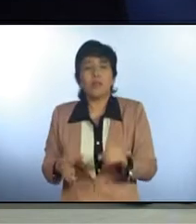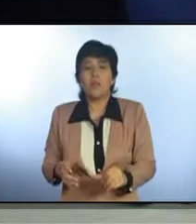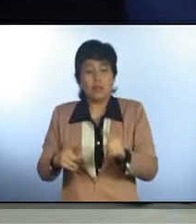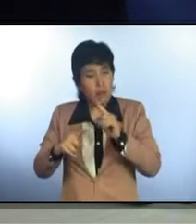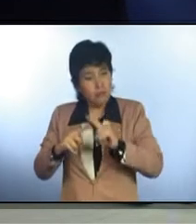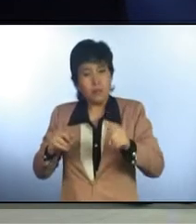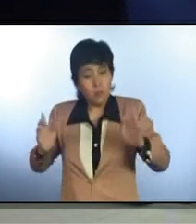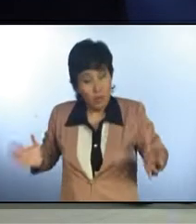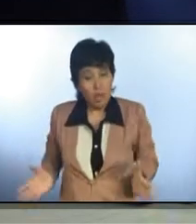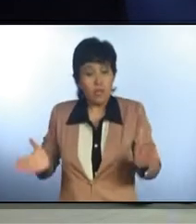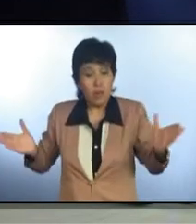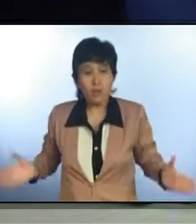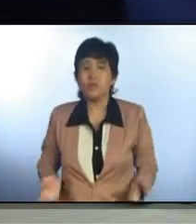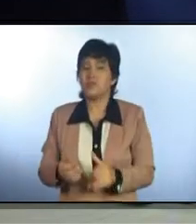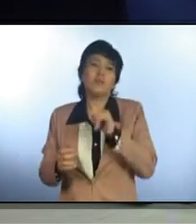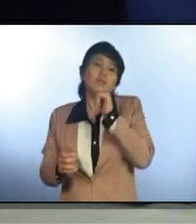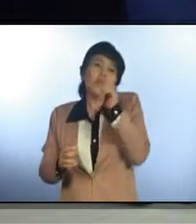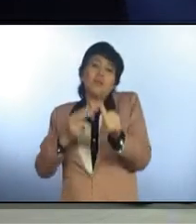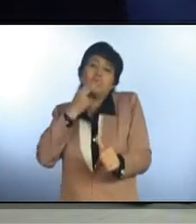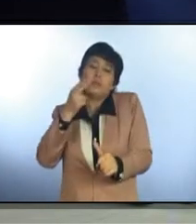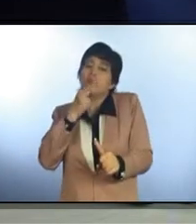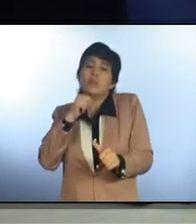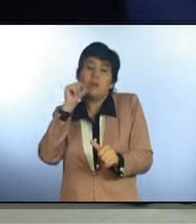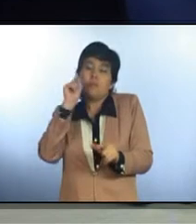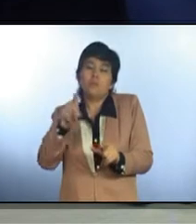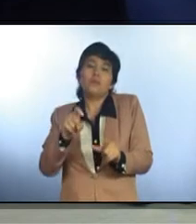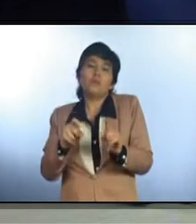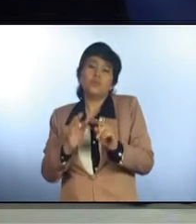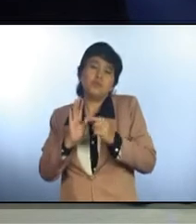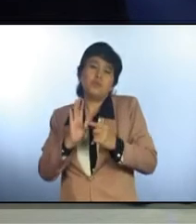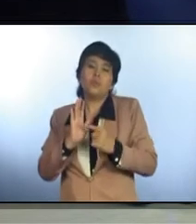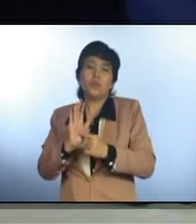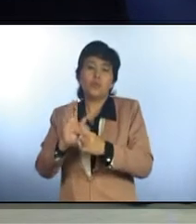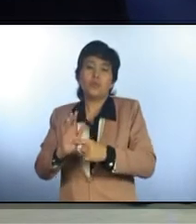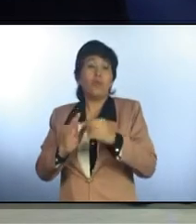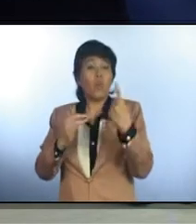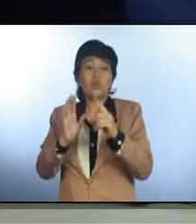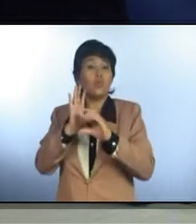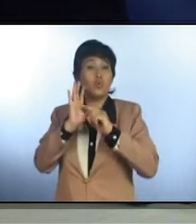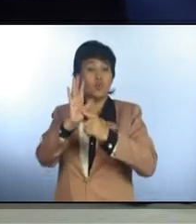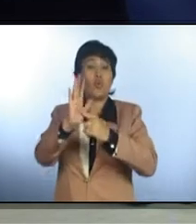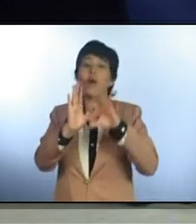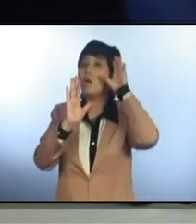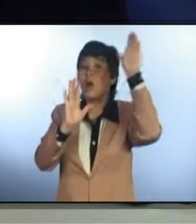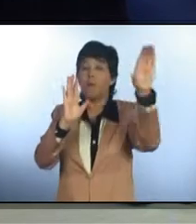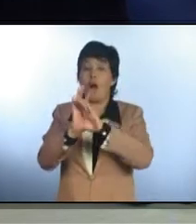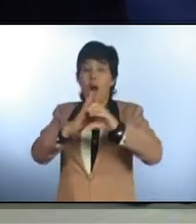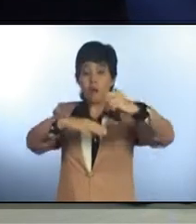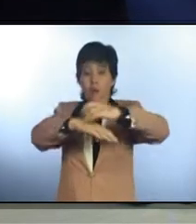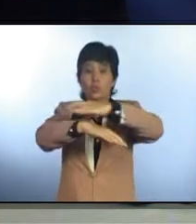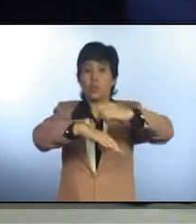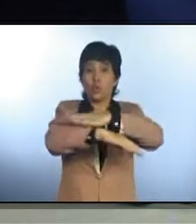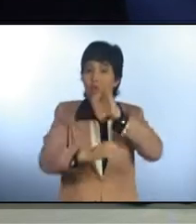to encourage children not to smoke, you don't have to show them facts. You just show them pictures, pictures of